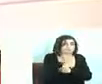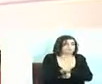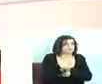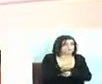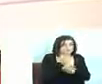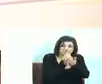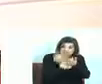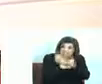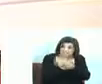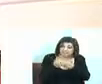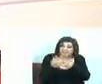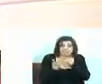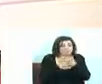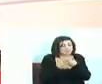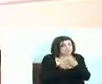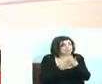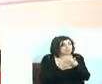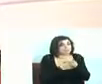every week